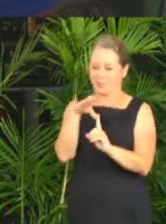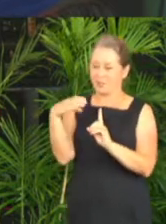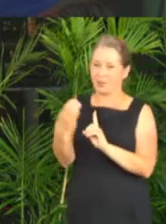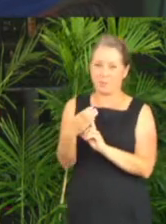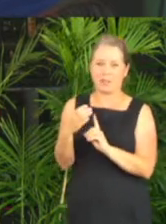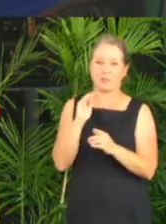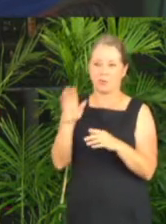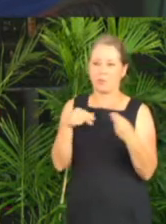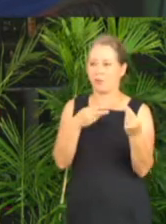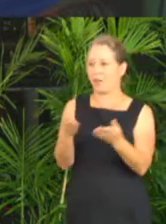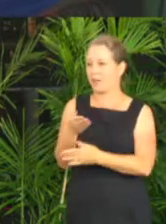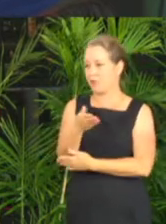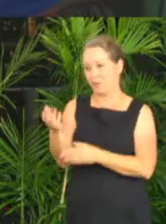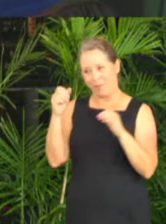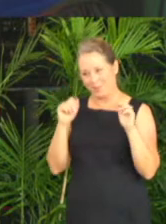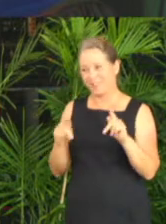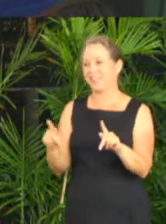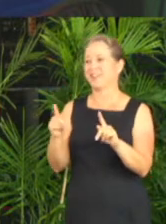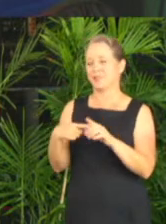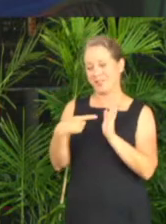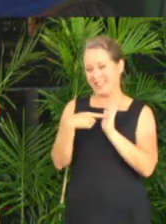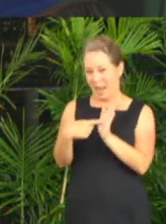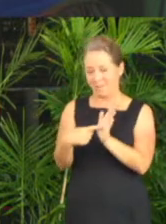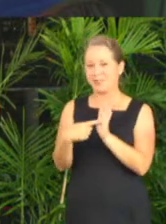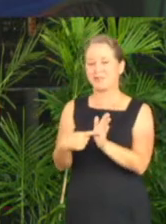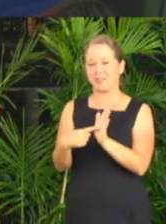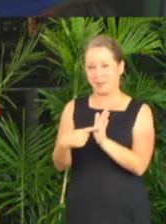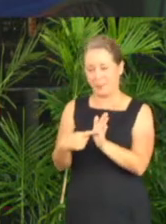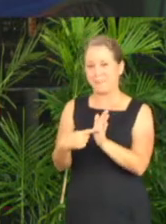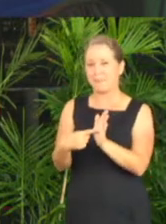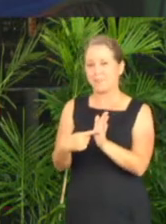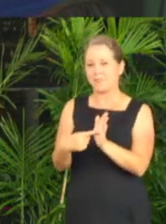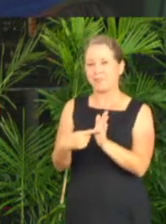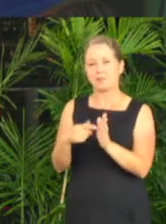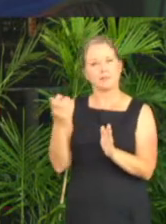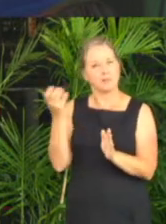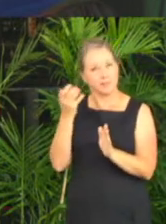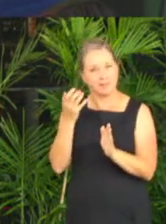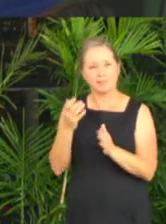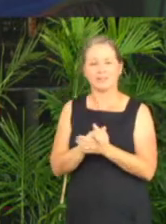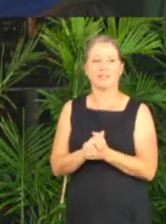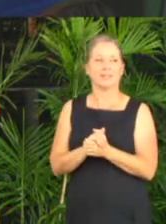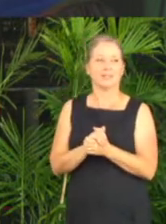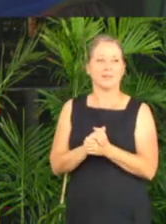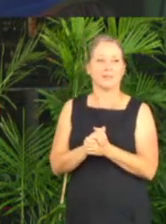circumstances would provide you the opportunity to demonstrate that in such a profound way.